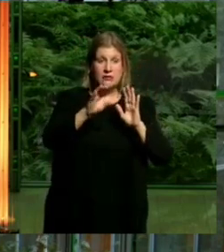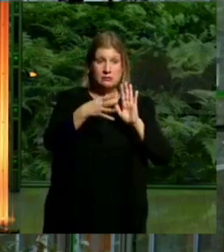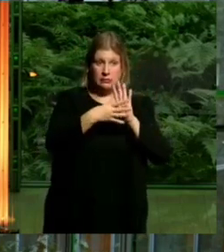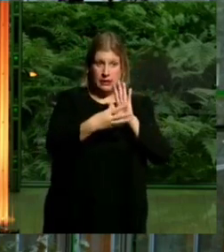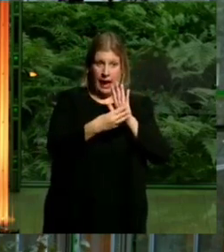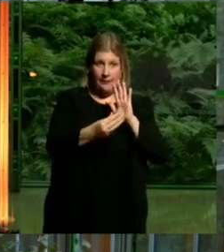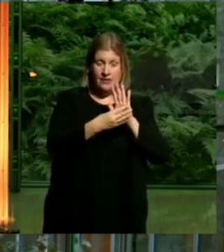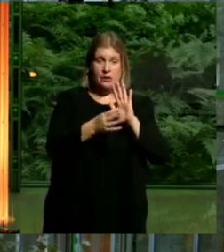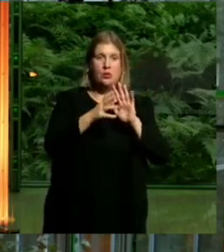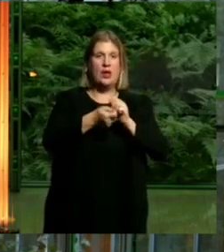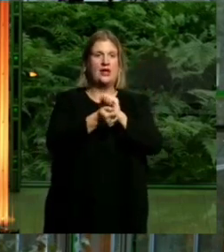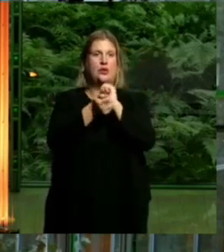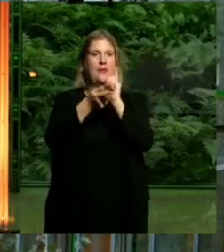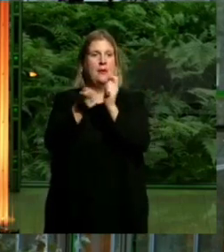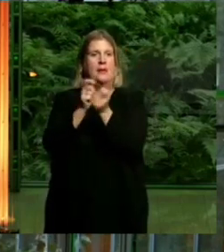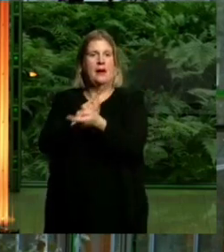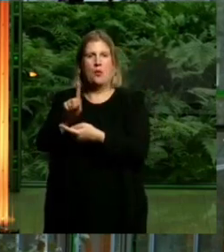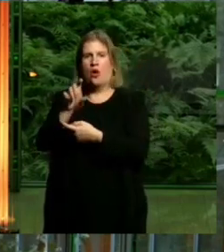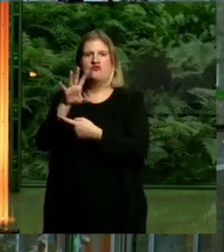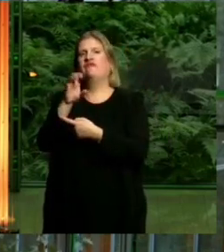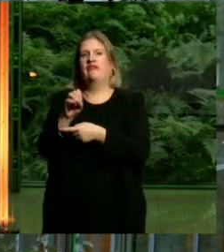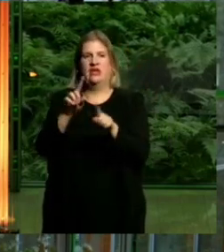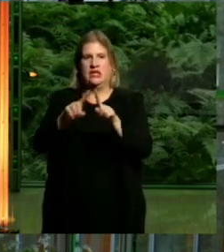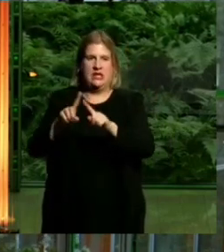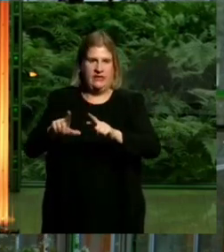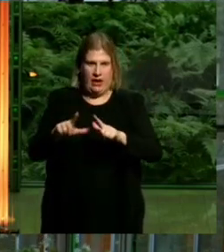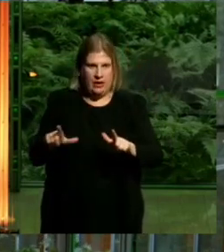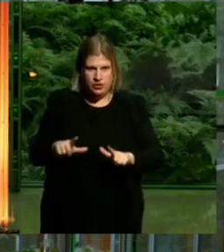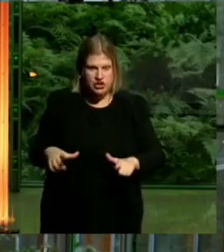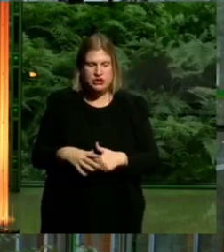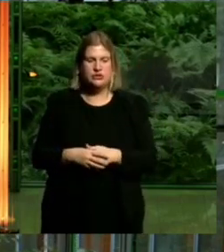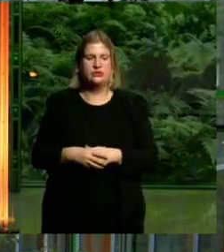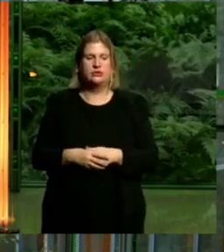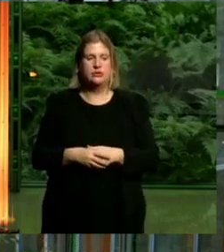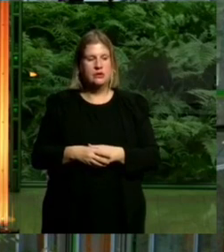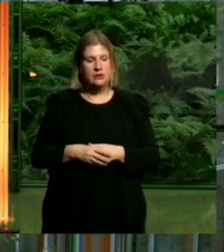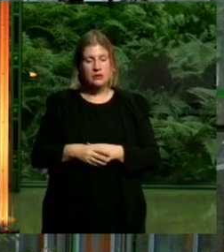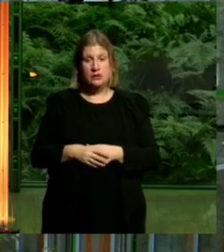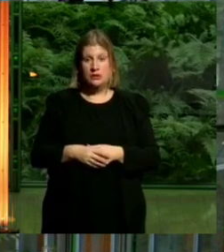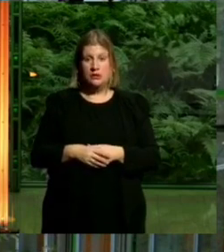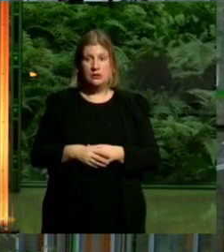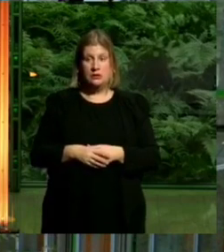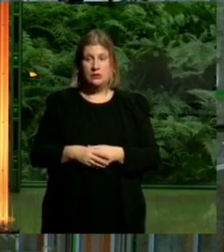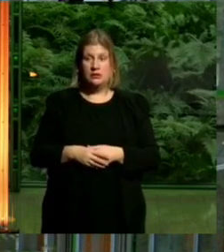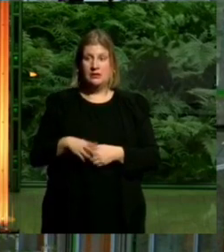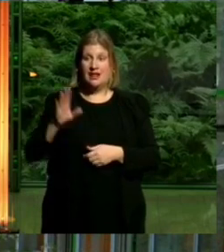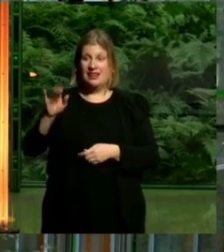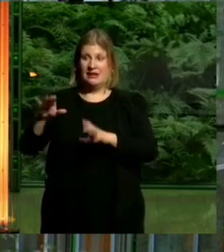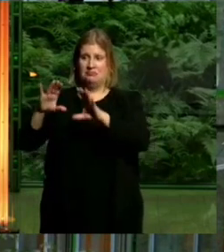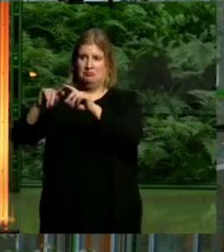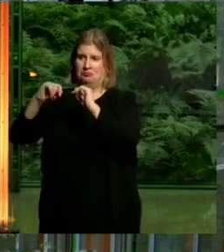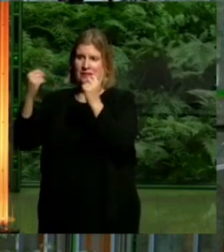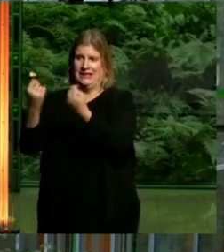115 different languages. And I think that's going to be almost trivial at this point.